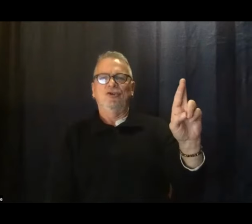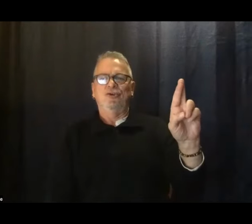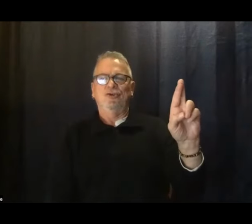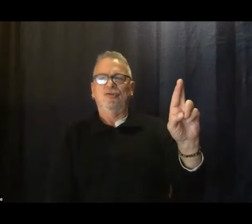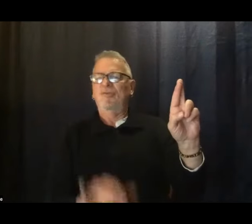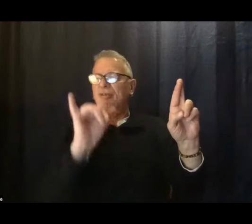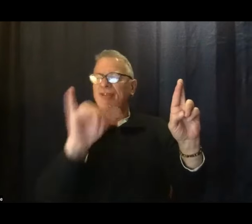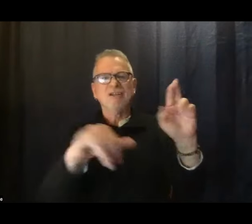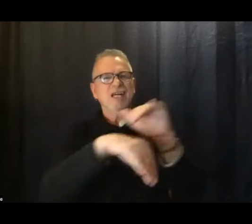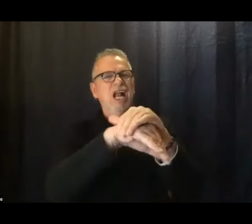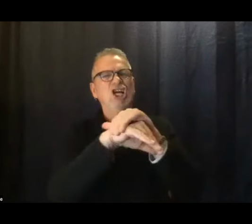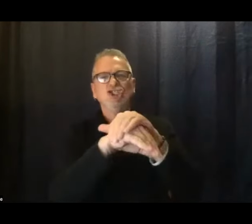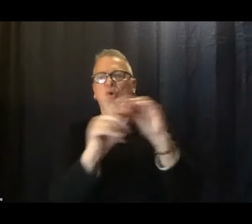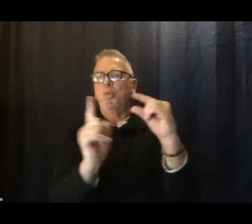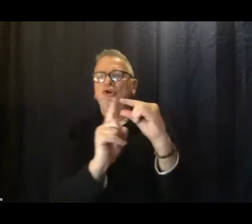Denver.